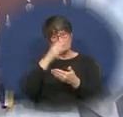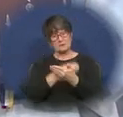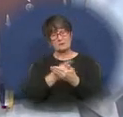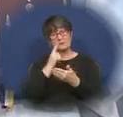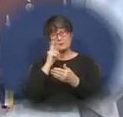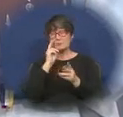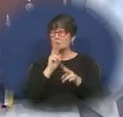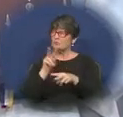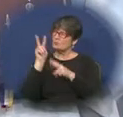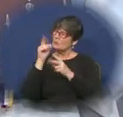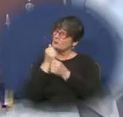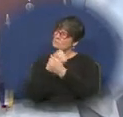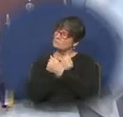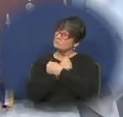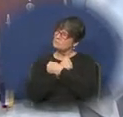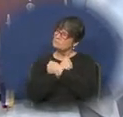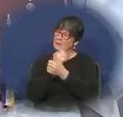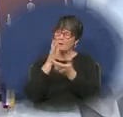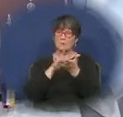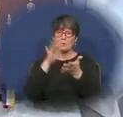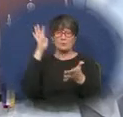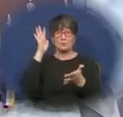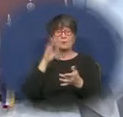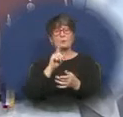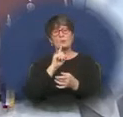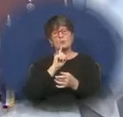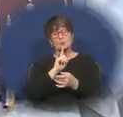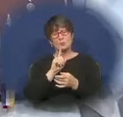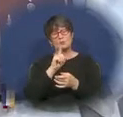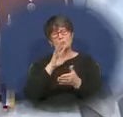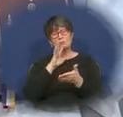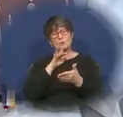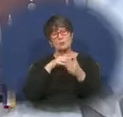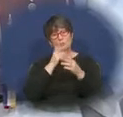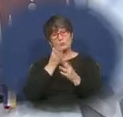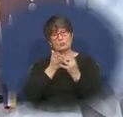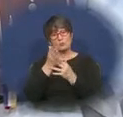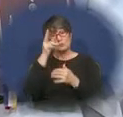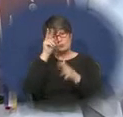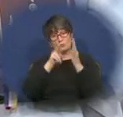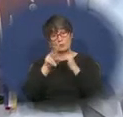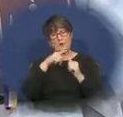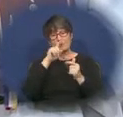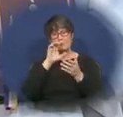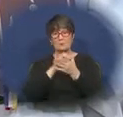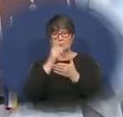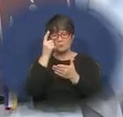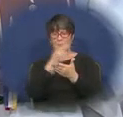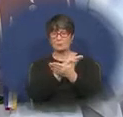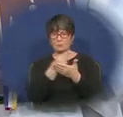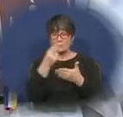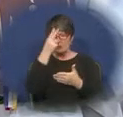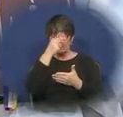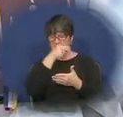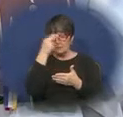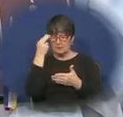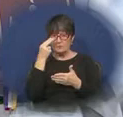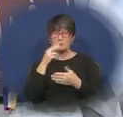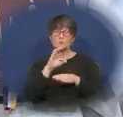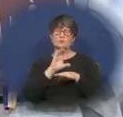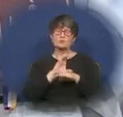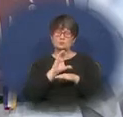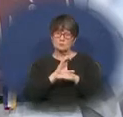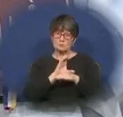is adored and glorified, who has spoken through the prophets. I believe in one holy, Catholic, and